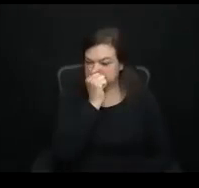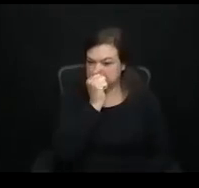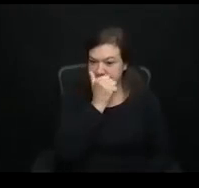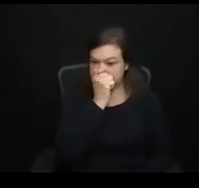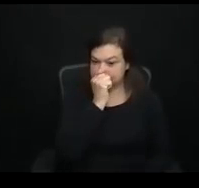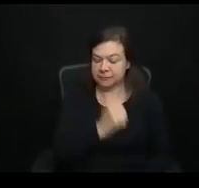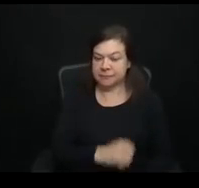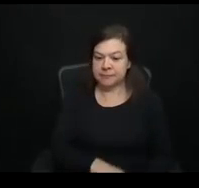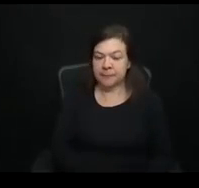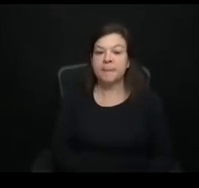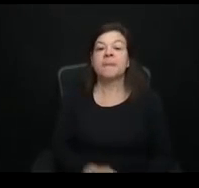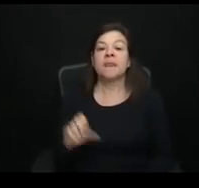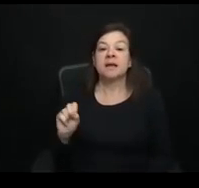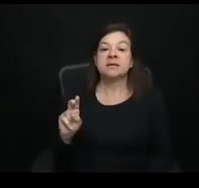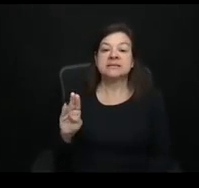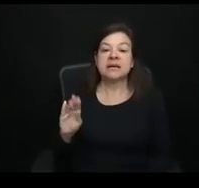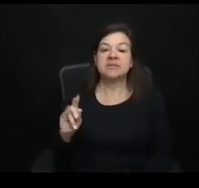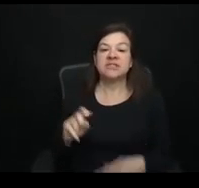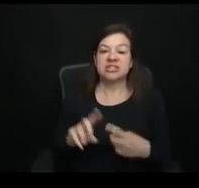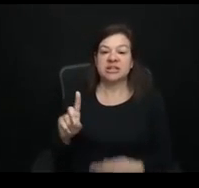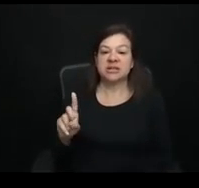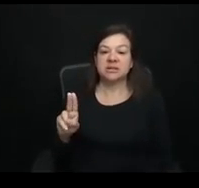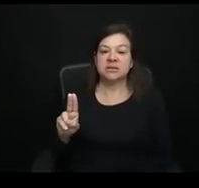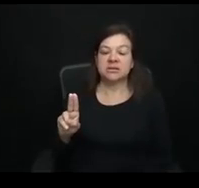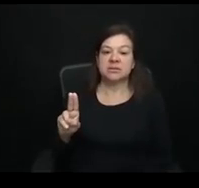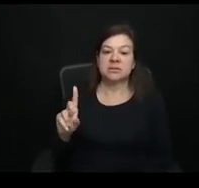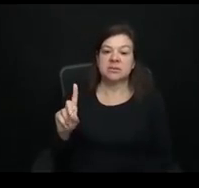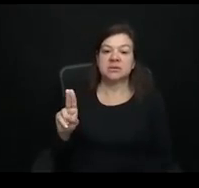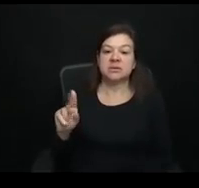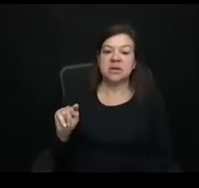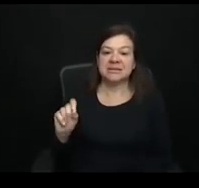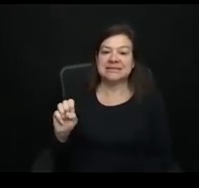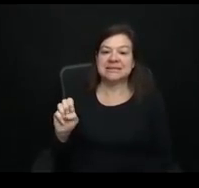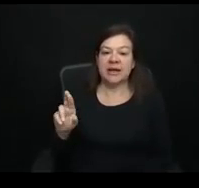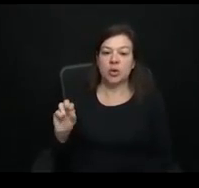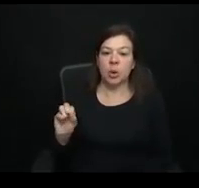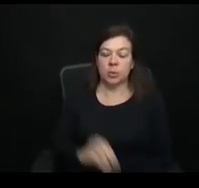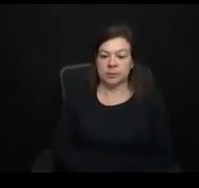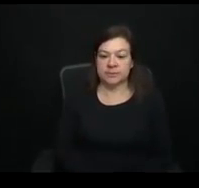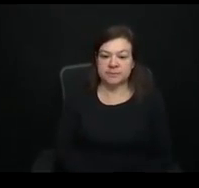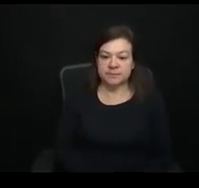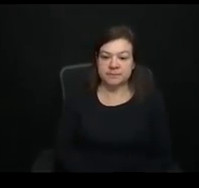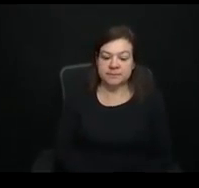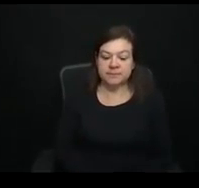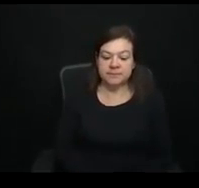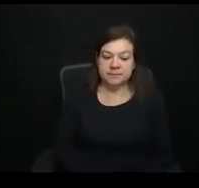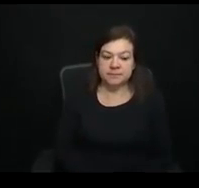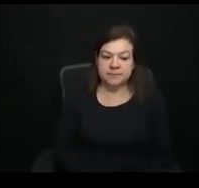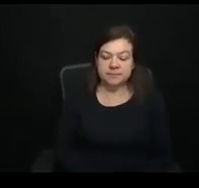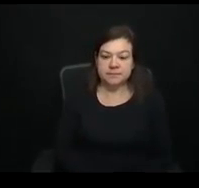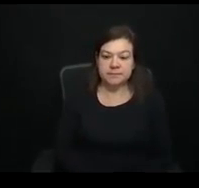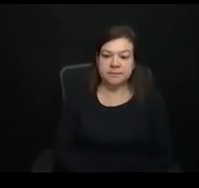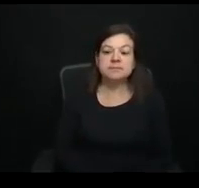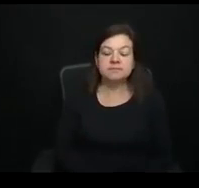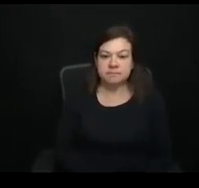it's a subdivision in Dutzero. Oh, it's in Dutzero, okay. Yeah. Yeah, I think you can tell